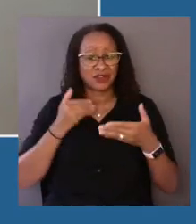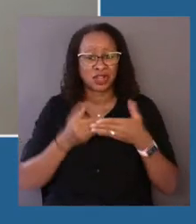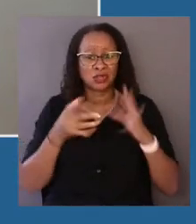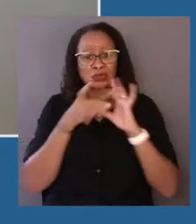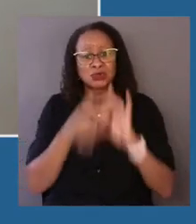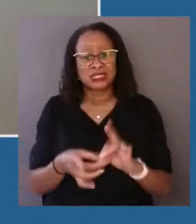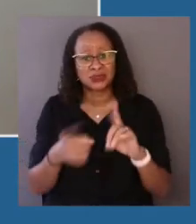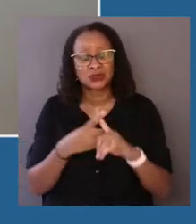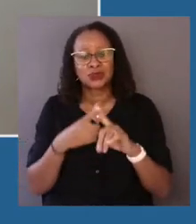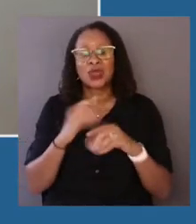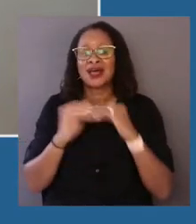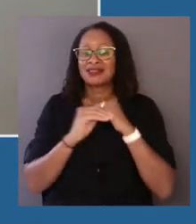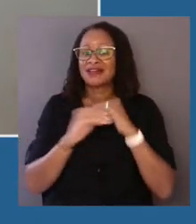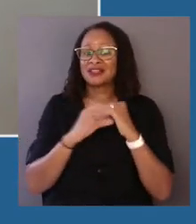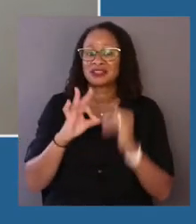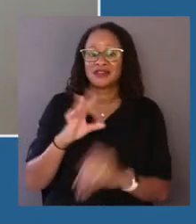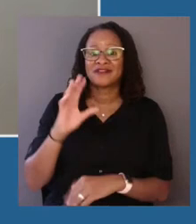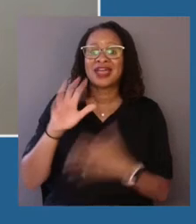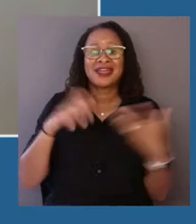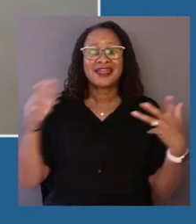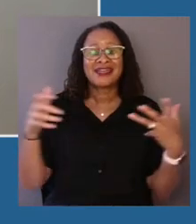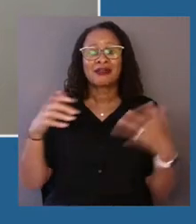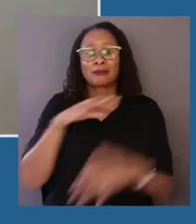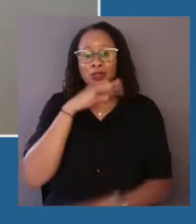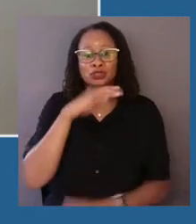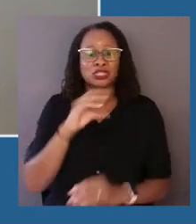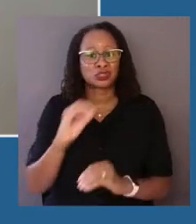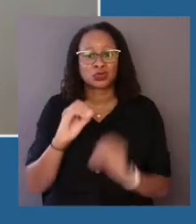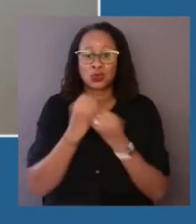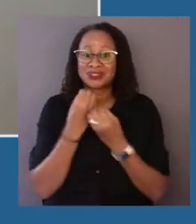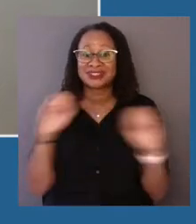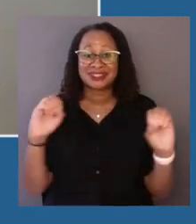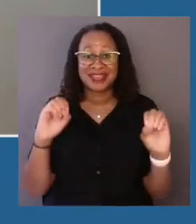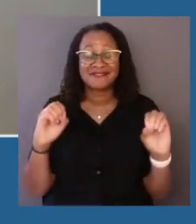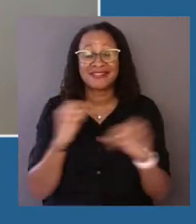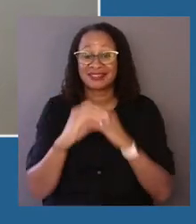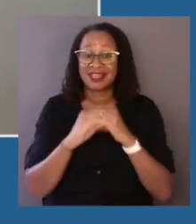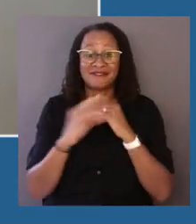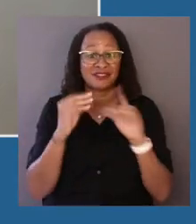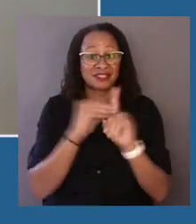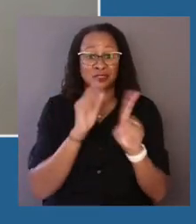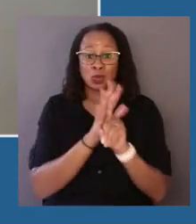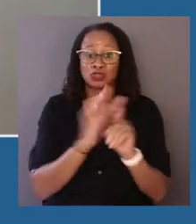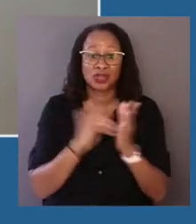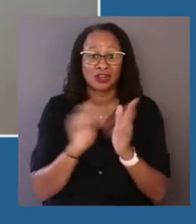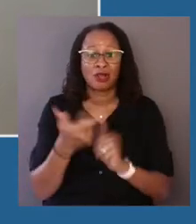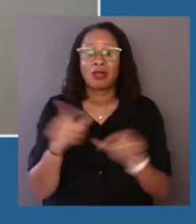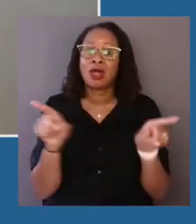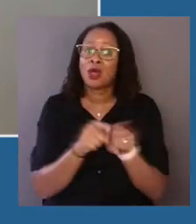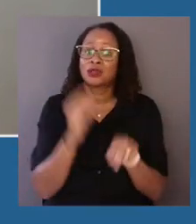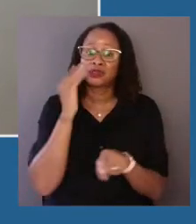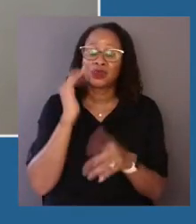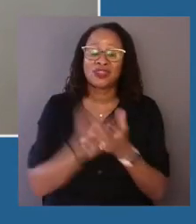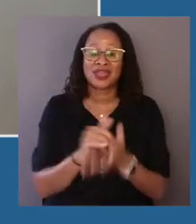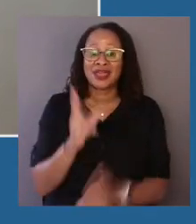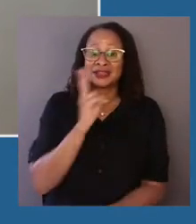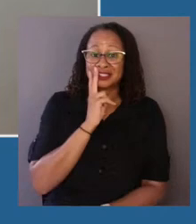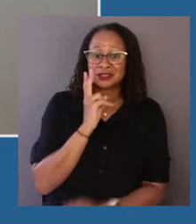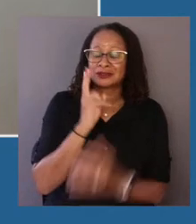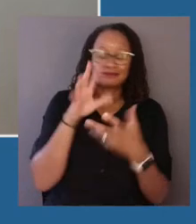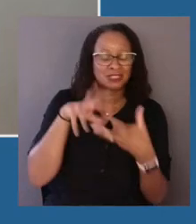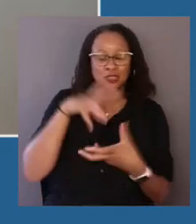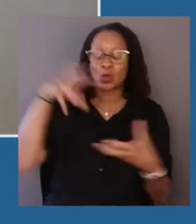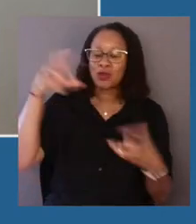to levels of air pollution, and there's no safe level of exposure. We also know that smoke from wildfires, for